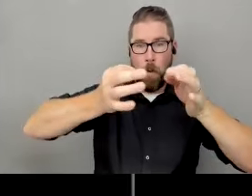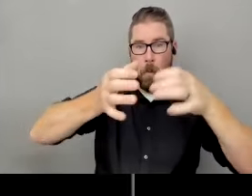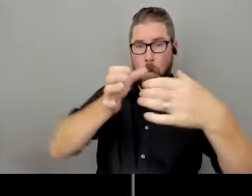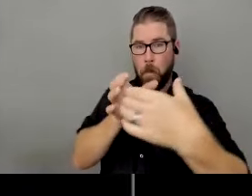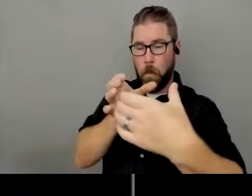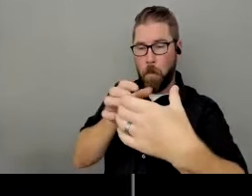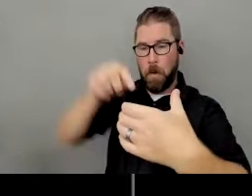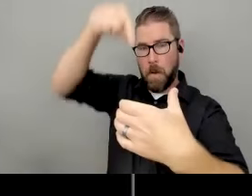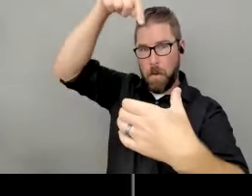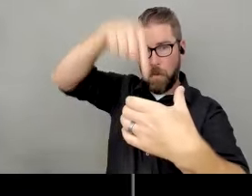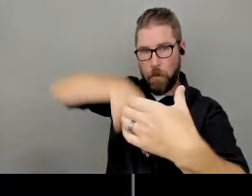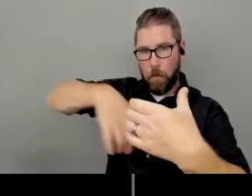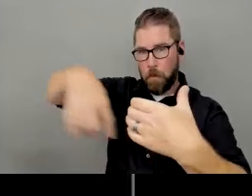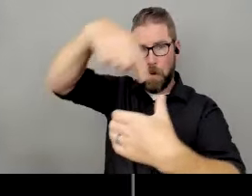view.